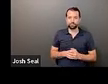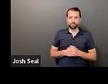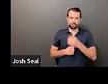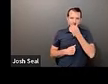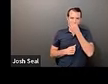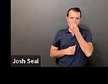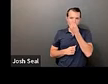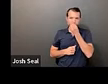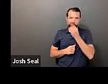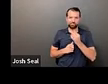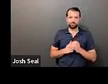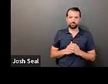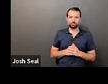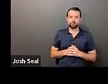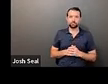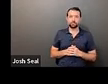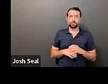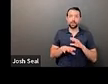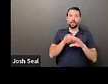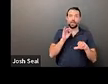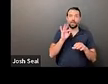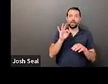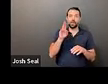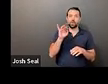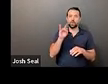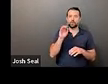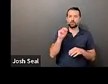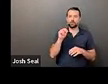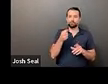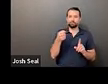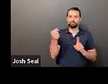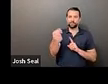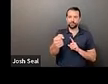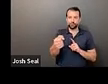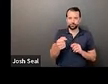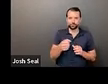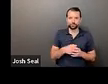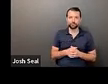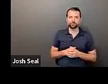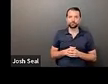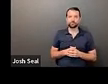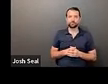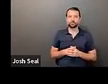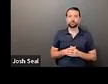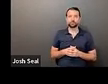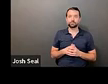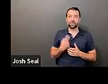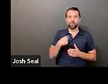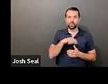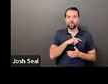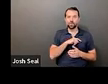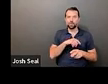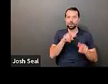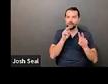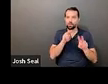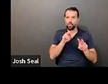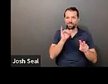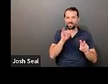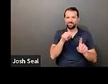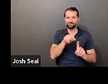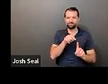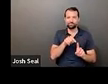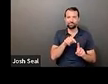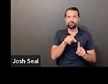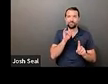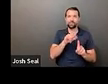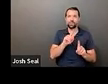Out of unit placement. This is something else that we look at as part of the monitoring process. It's embedded in MUSER, but